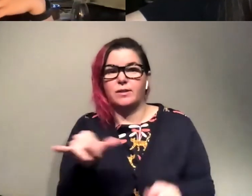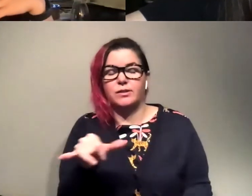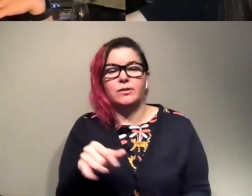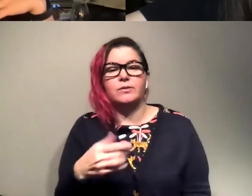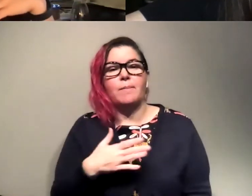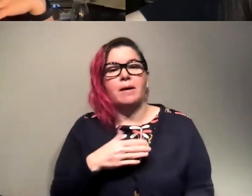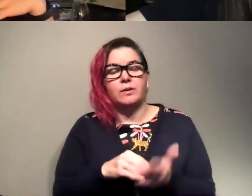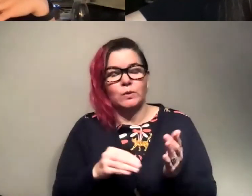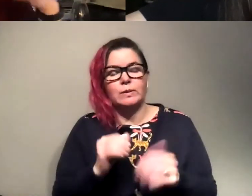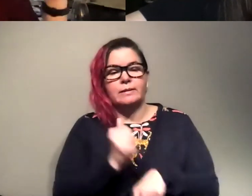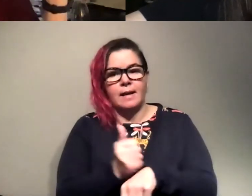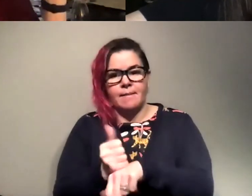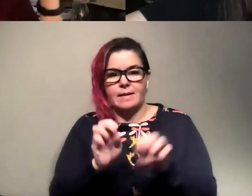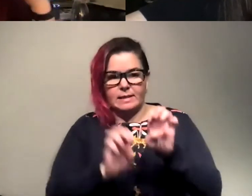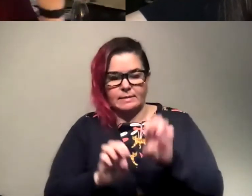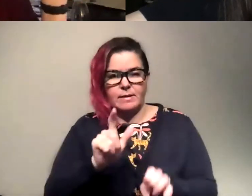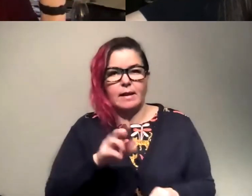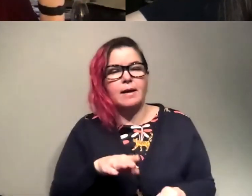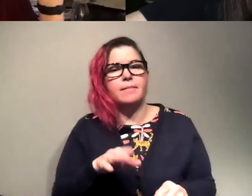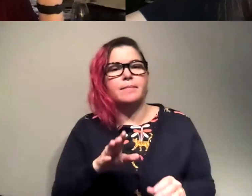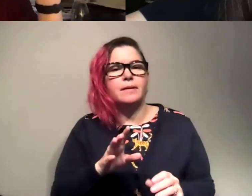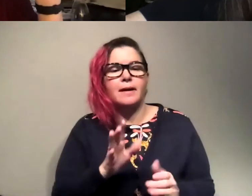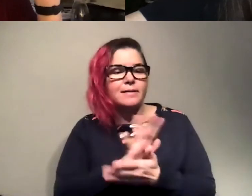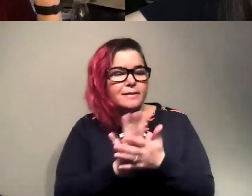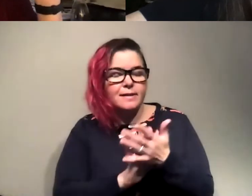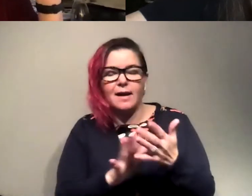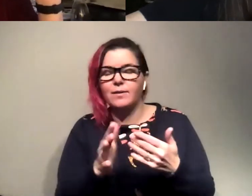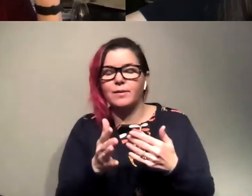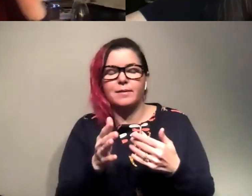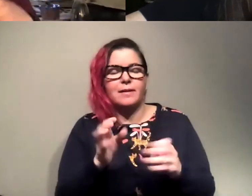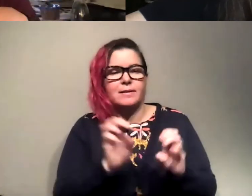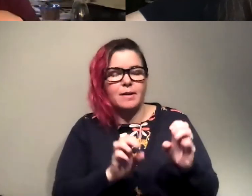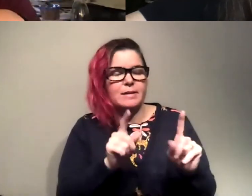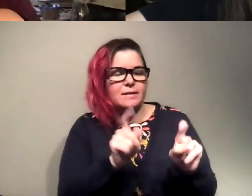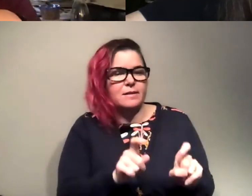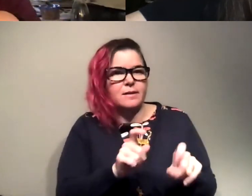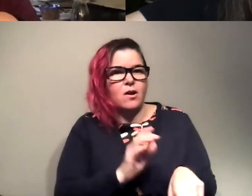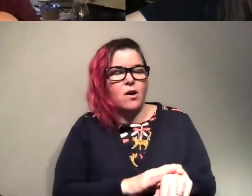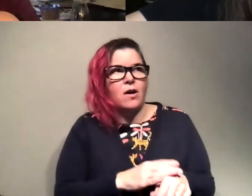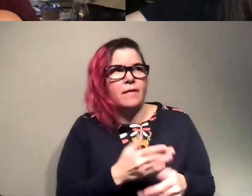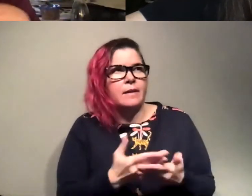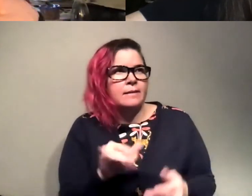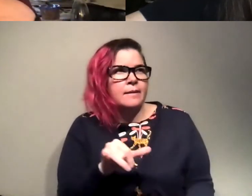set up experiments in the lab, and they get to design their entire experiments is testing on things like